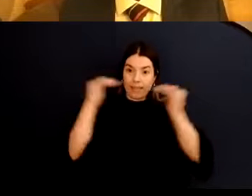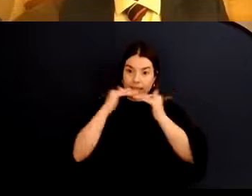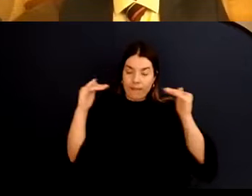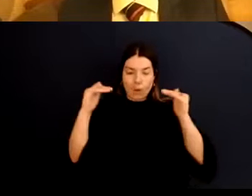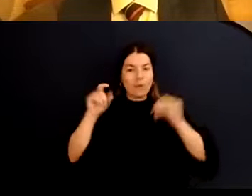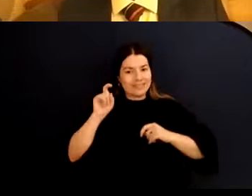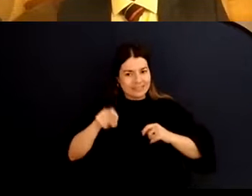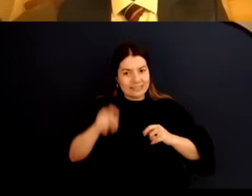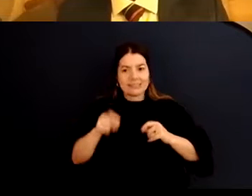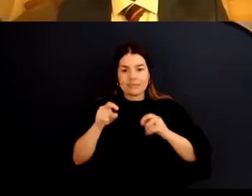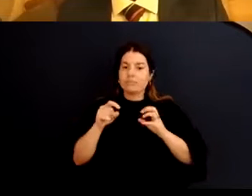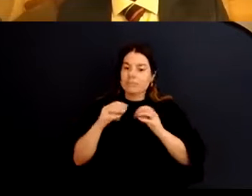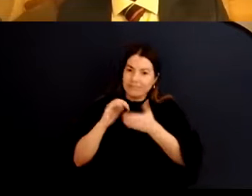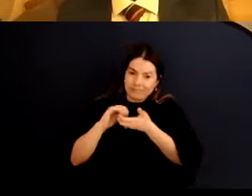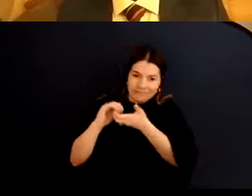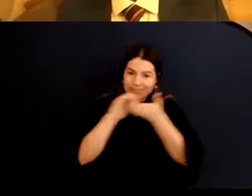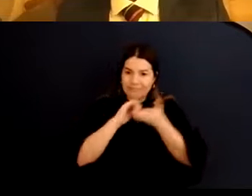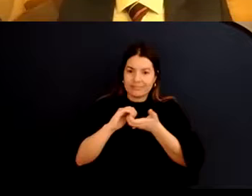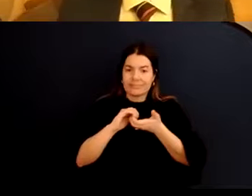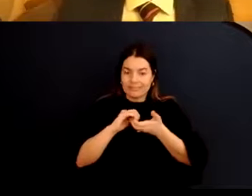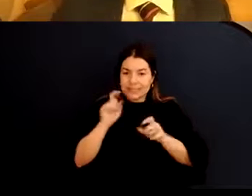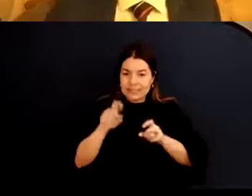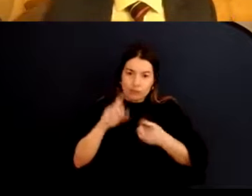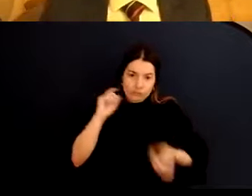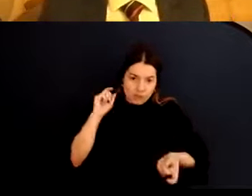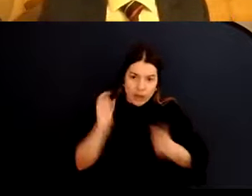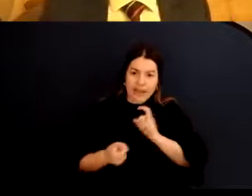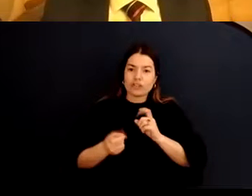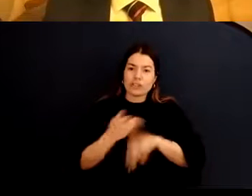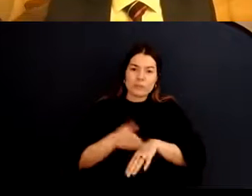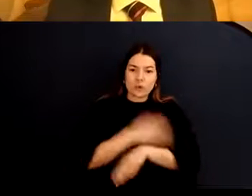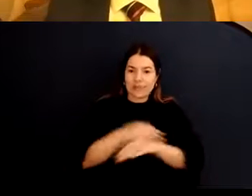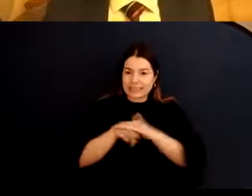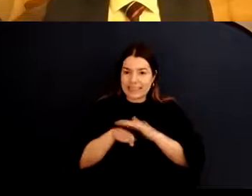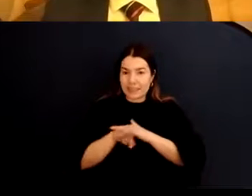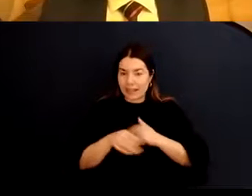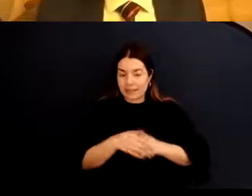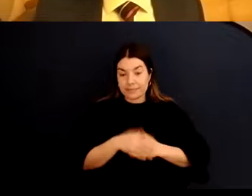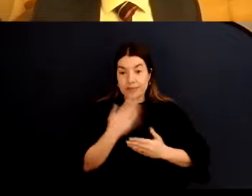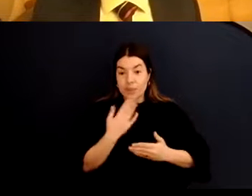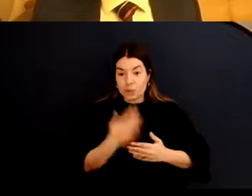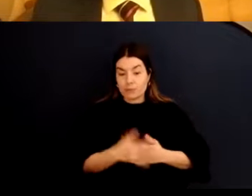making the biggest impact possible to make change in accessibility. Thank you.